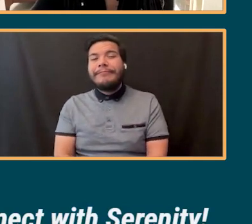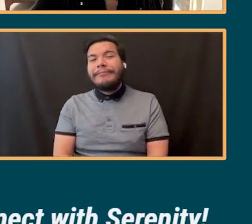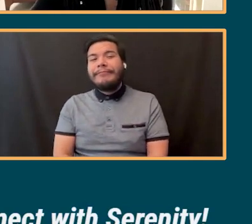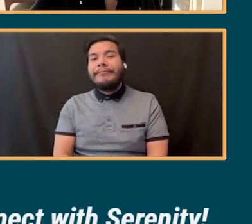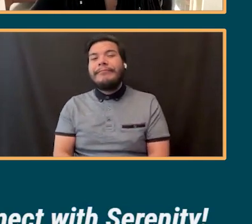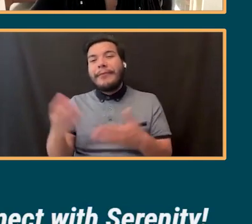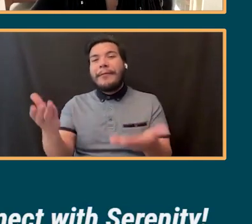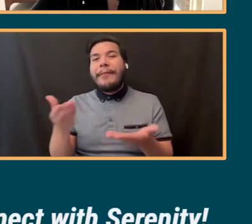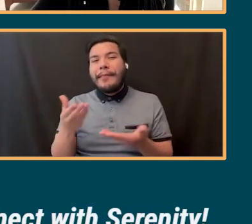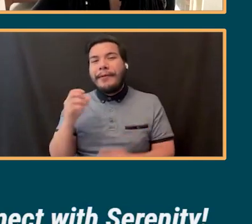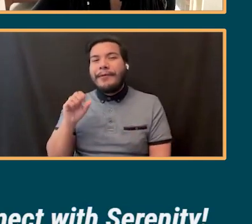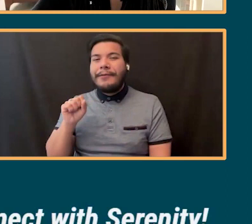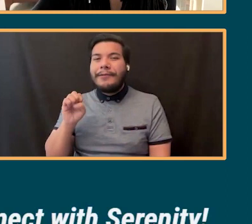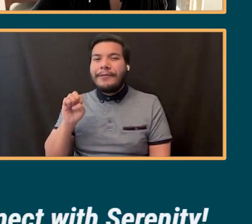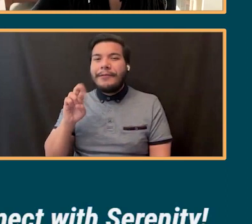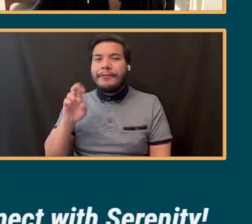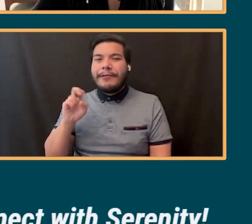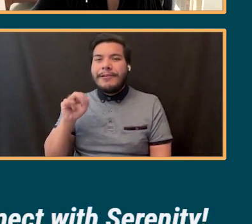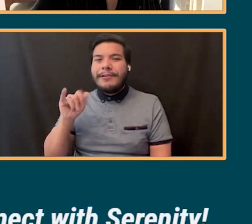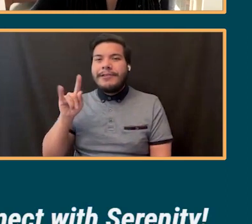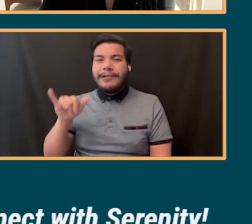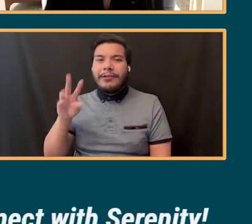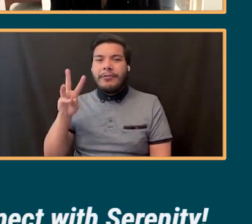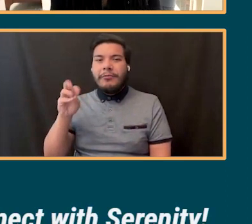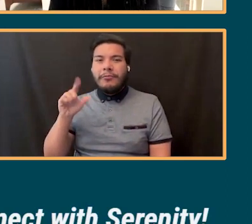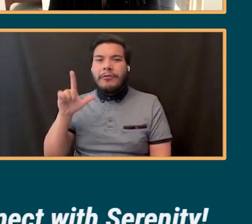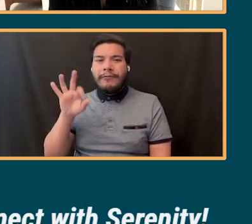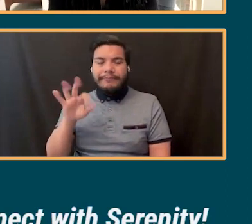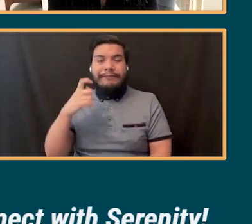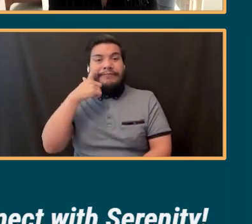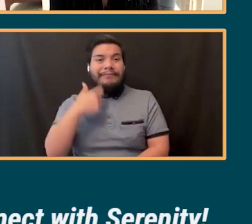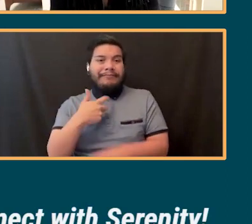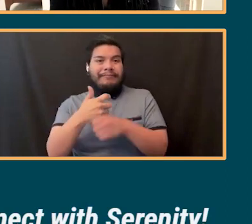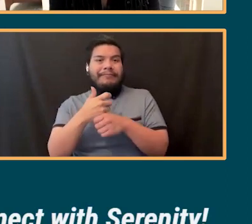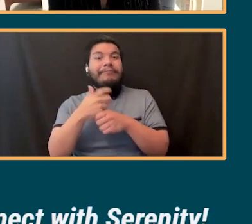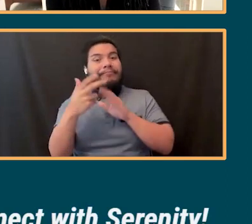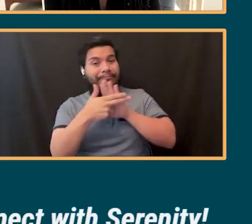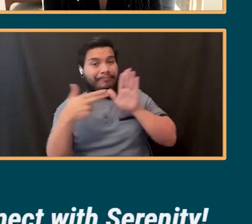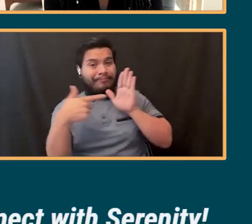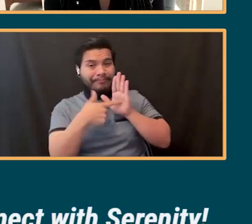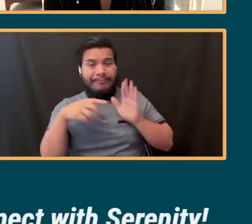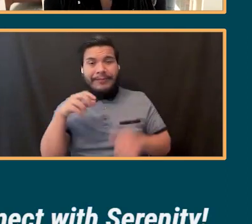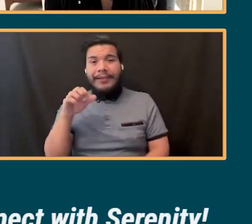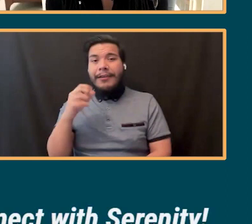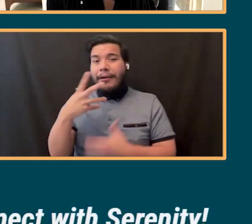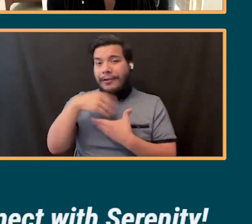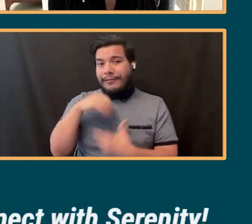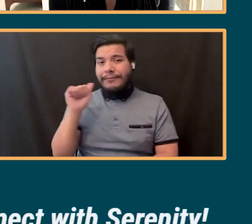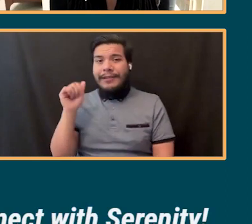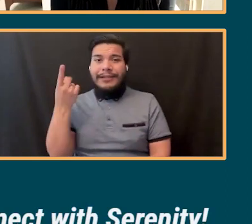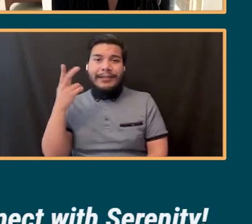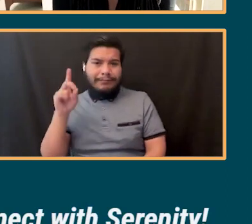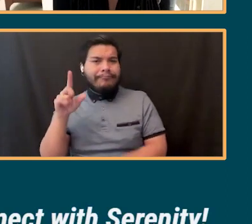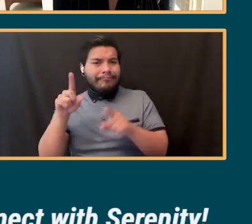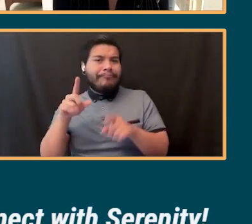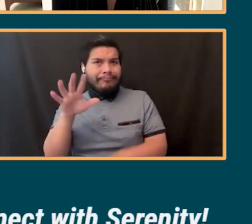Welcoming Serenity Wolf, who recently received her diagnosis of autism and ADHD around the same time